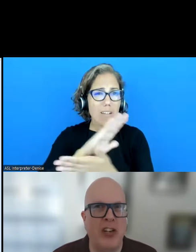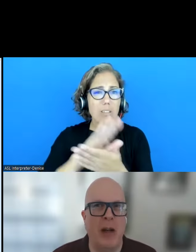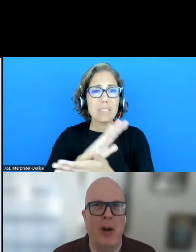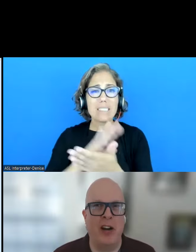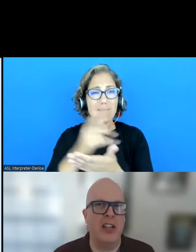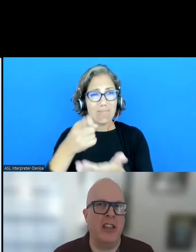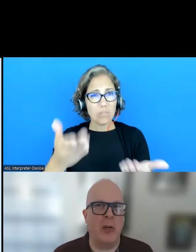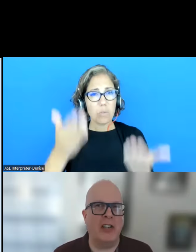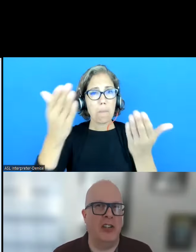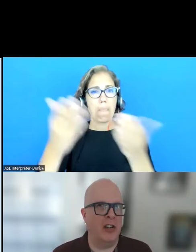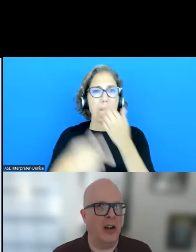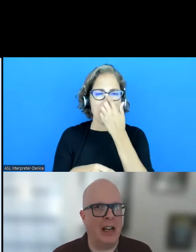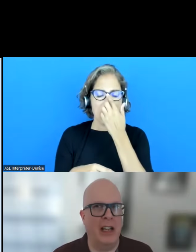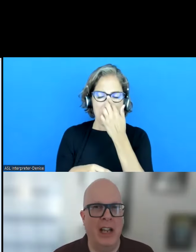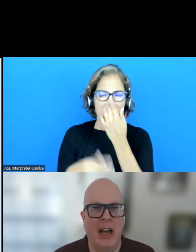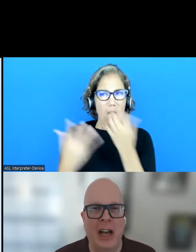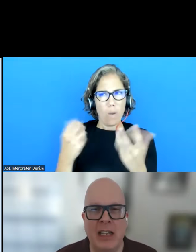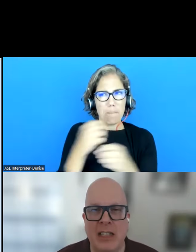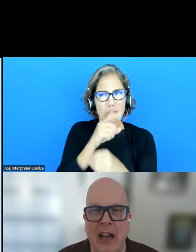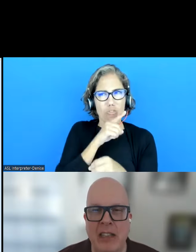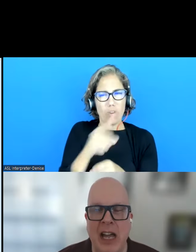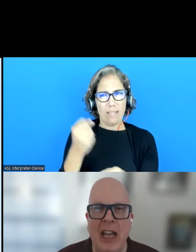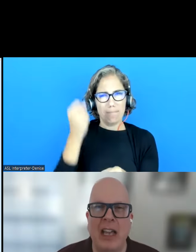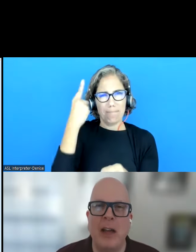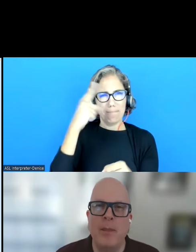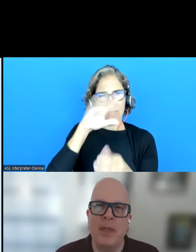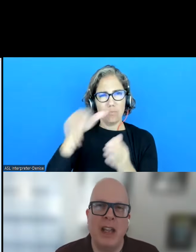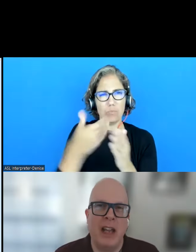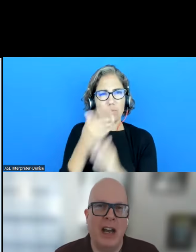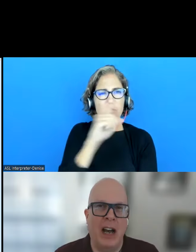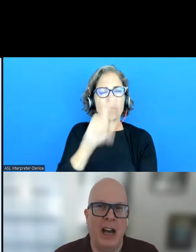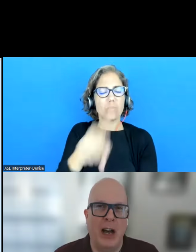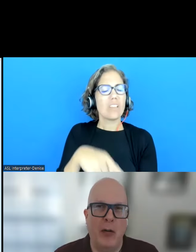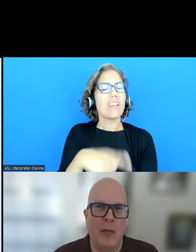I want to make sure I'm parsing the question correctly. It sounds like